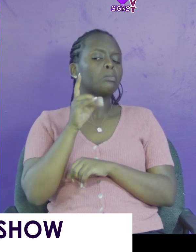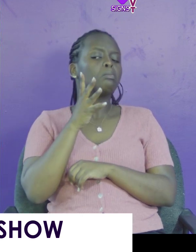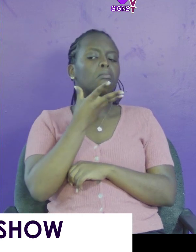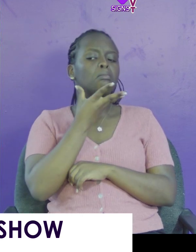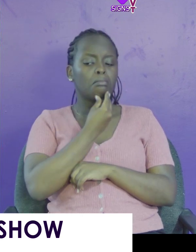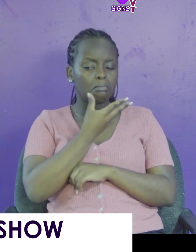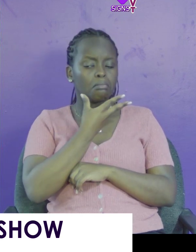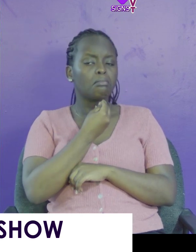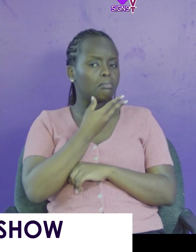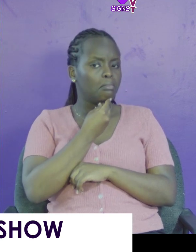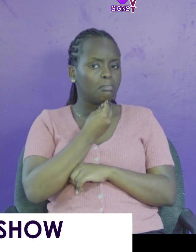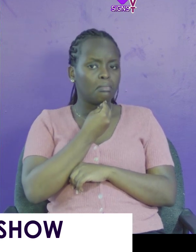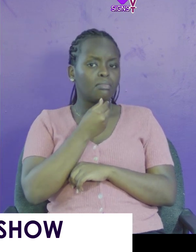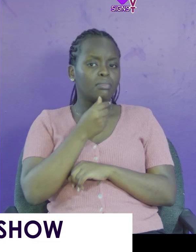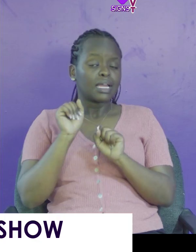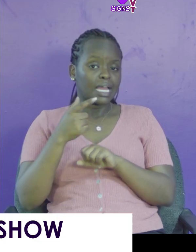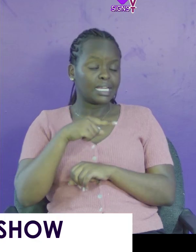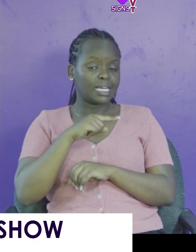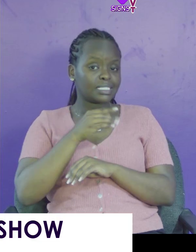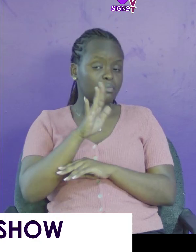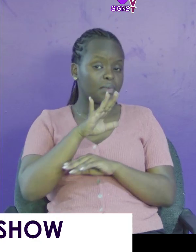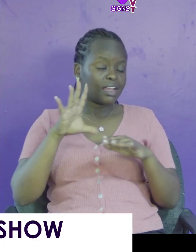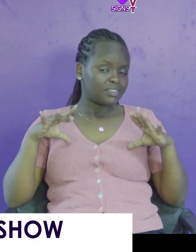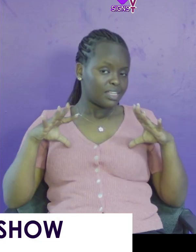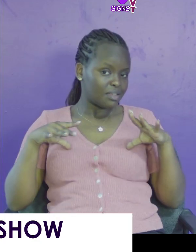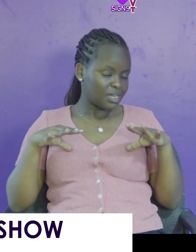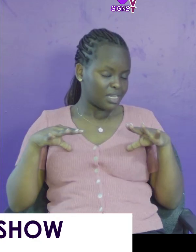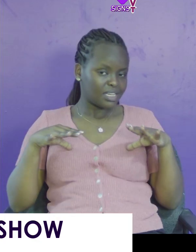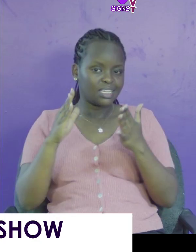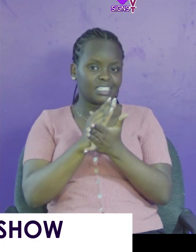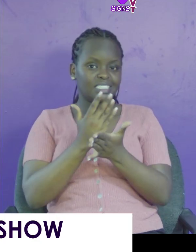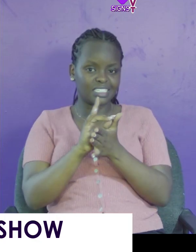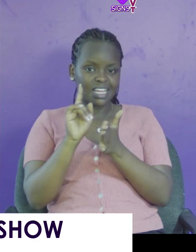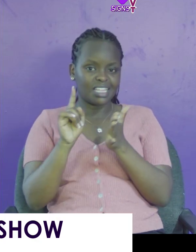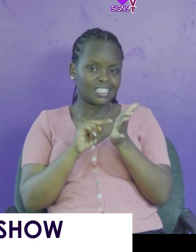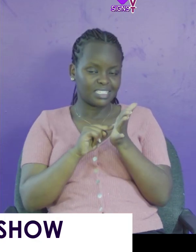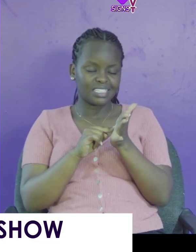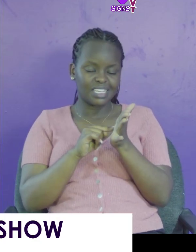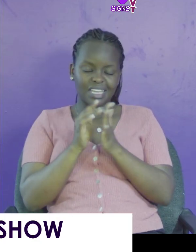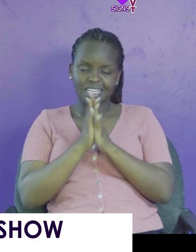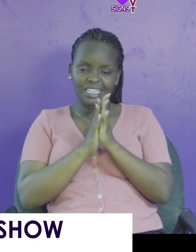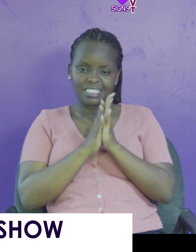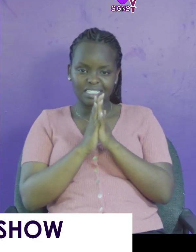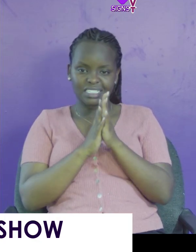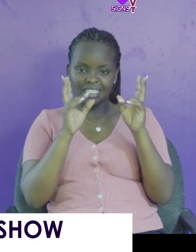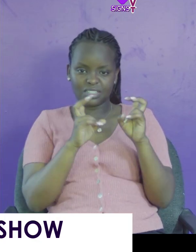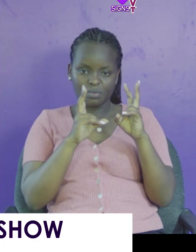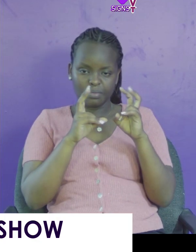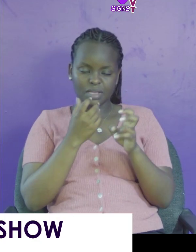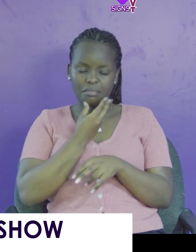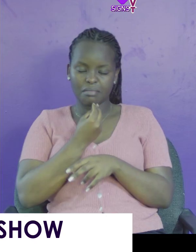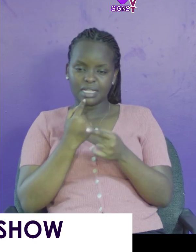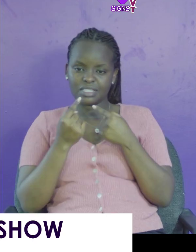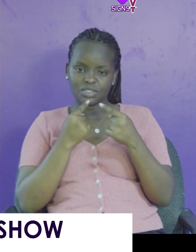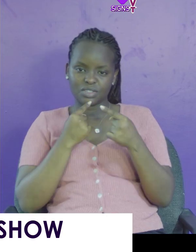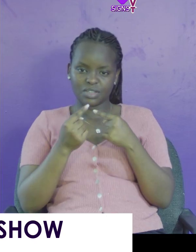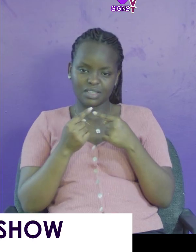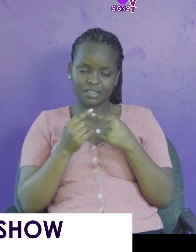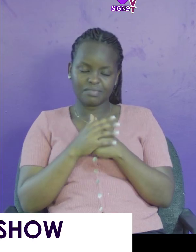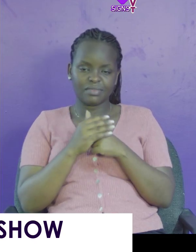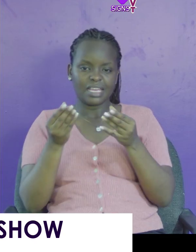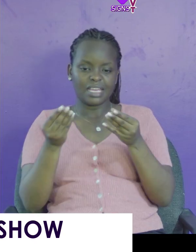there. Can we come back after the break? Yes. And share this? What an interesting topic, man talk. Hey, give